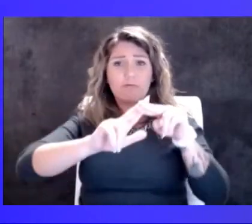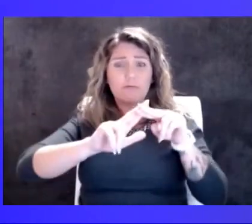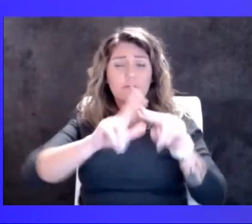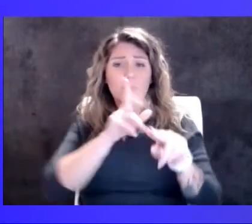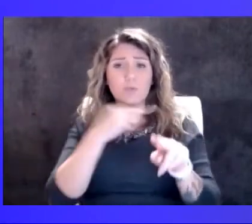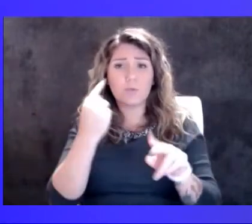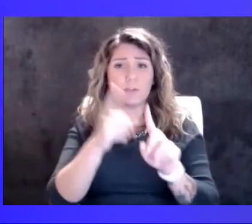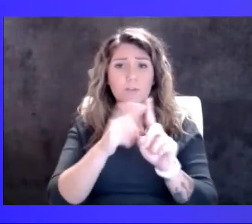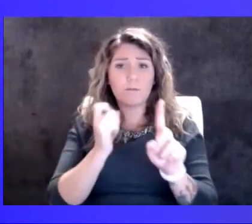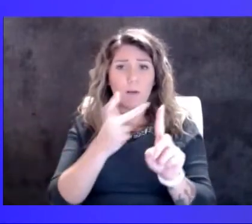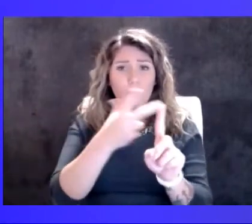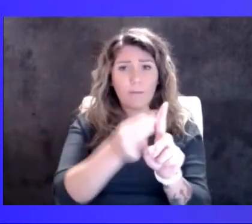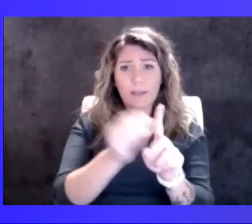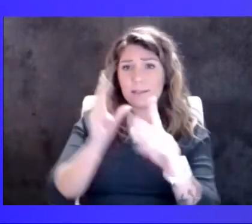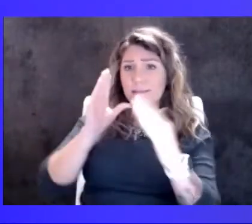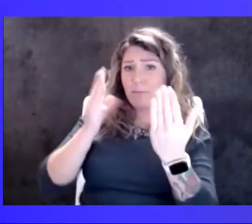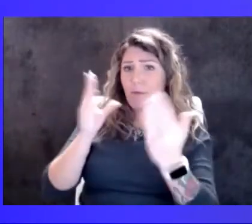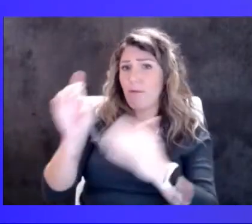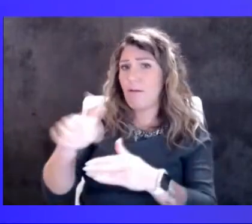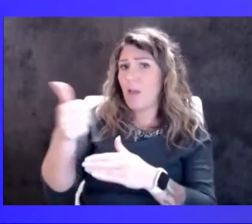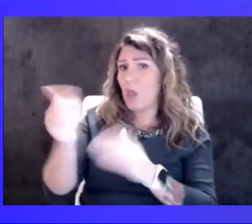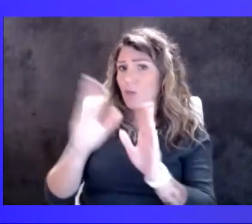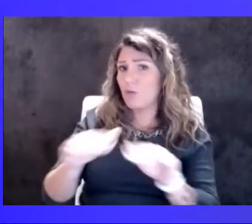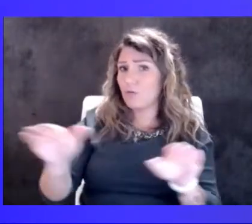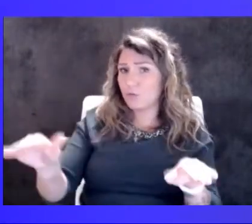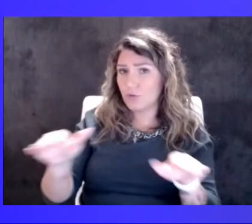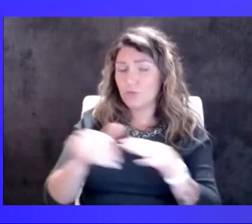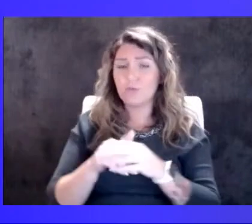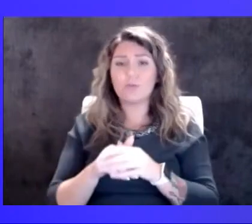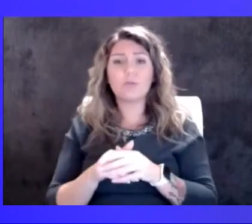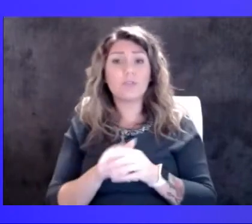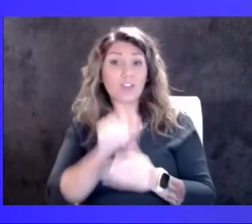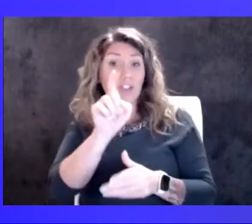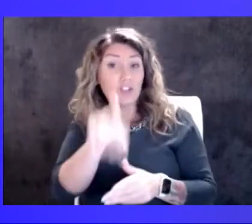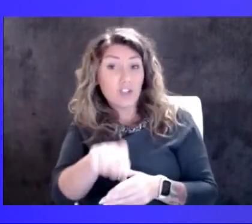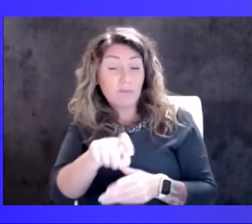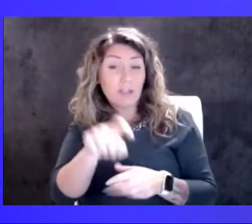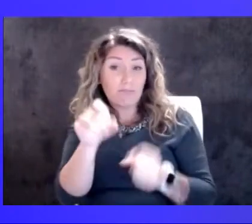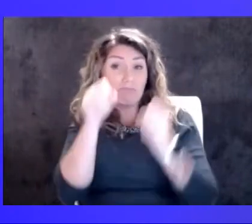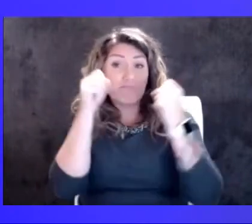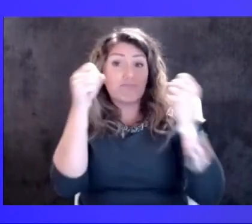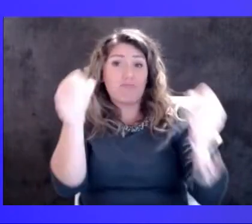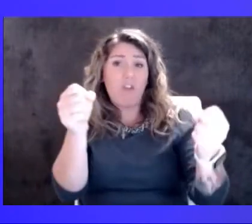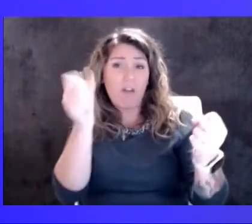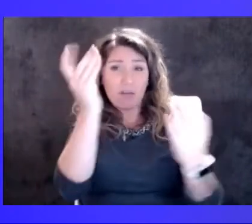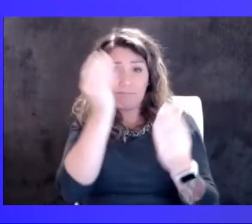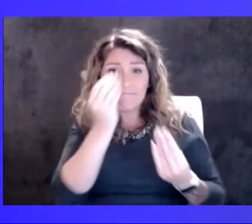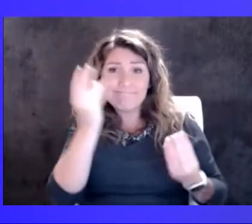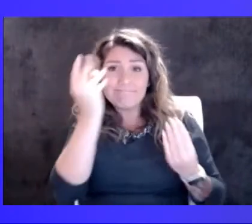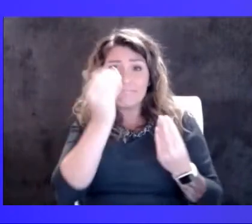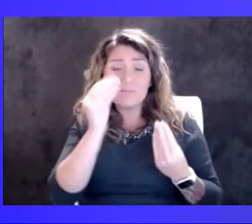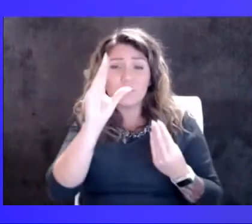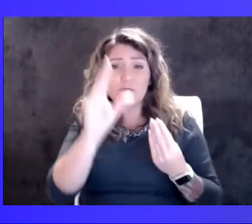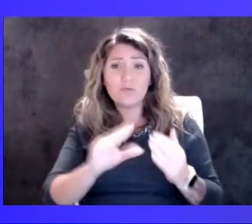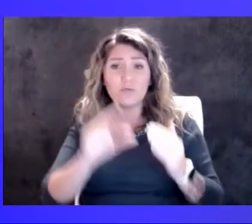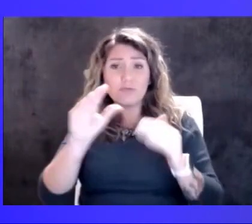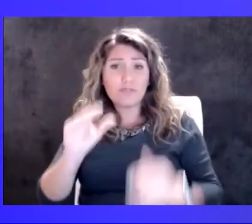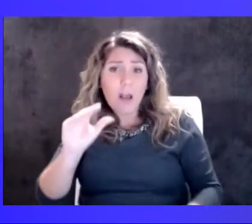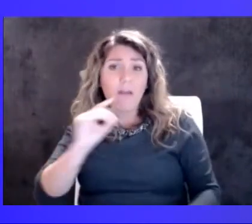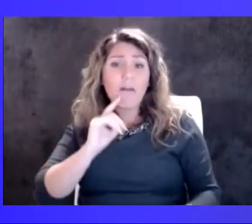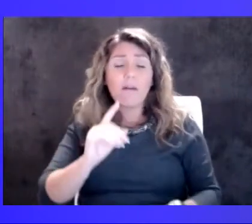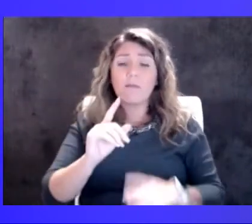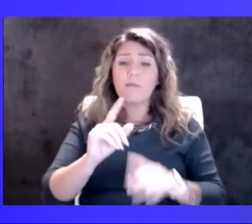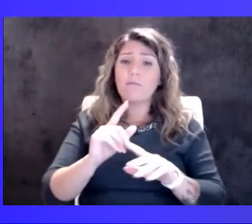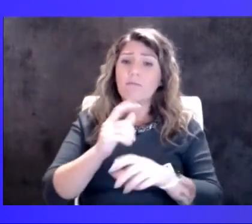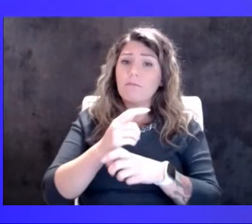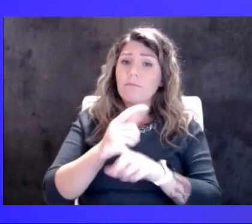compared to other children. So I think that this should be a strong consideration for your child, but make sure that you're